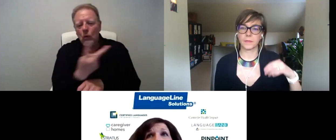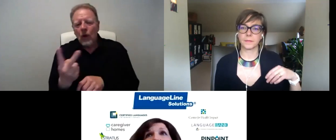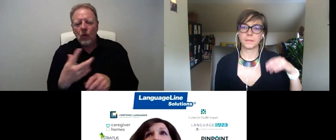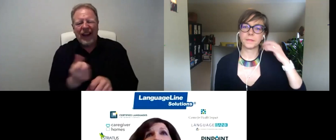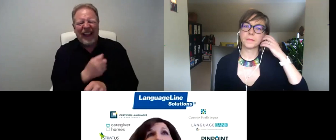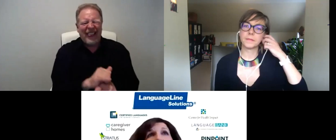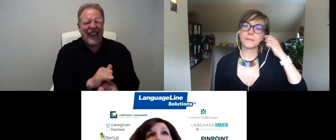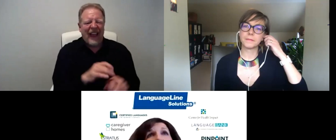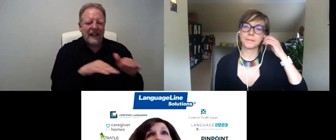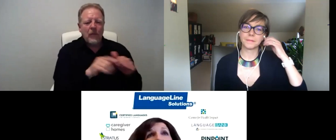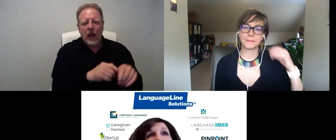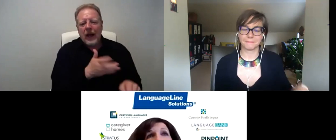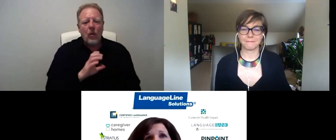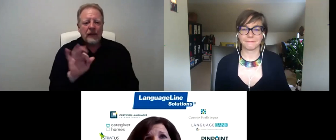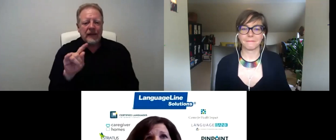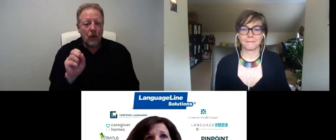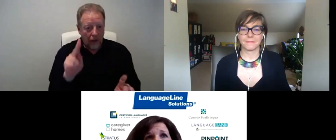site.